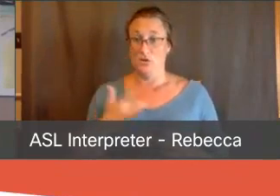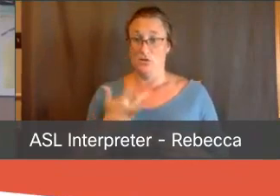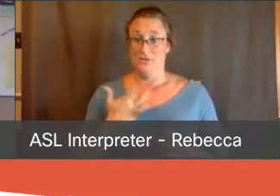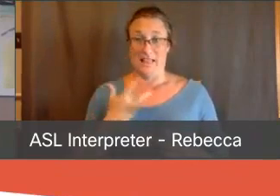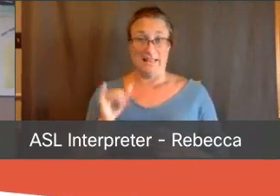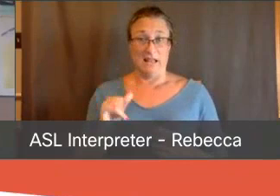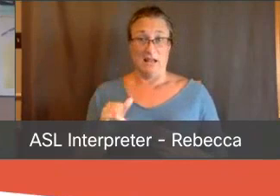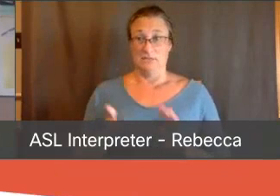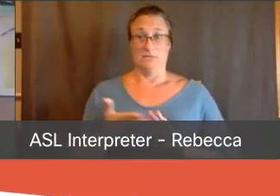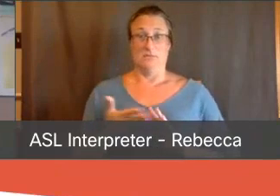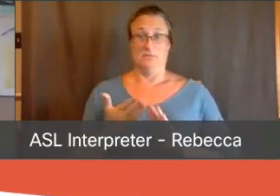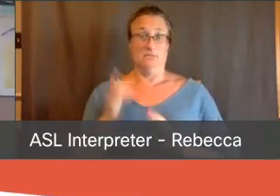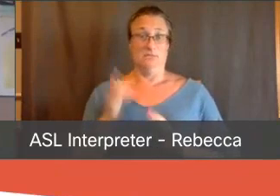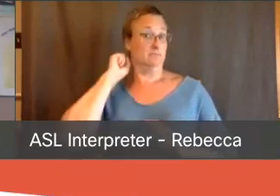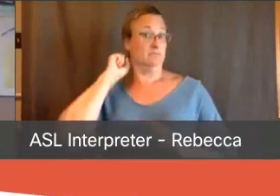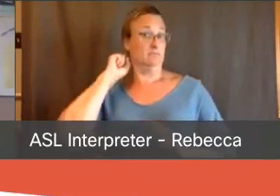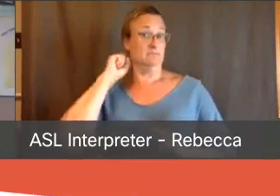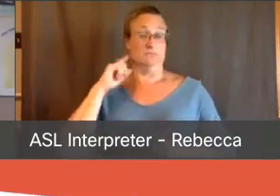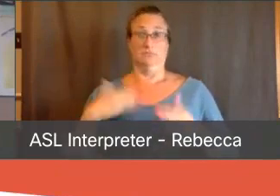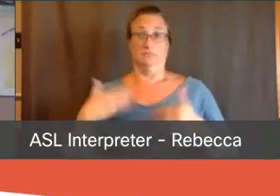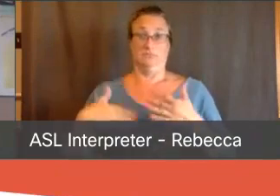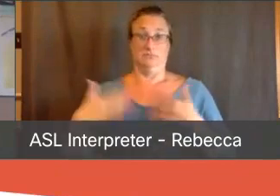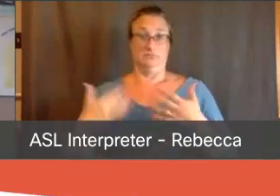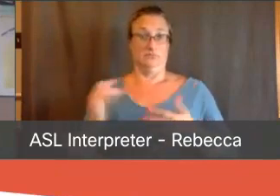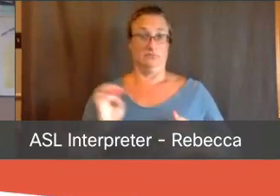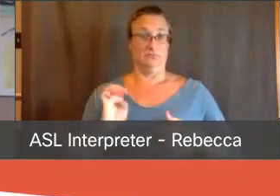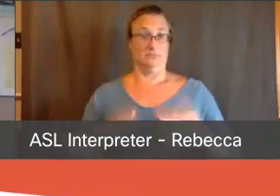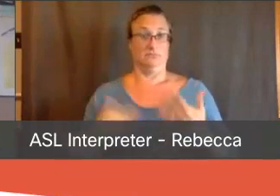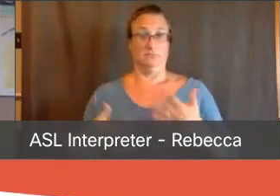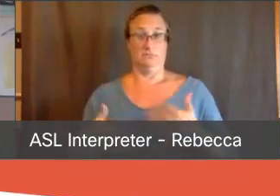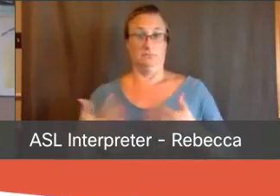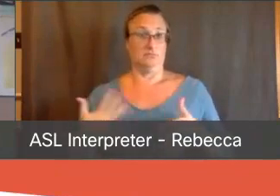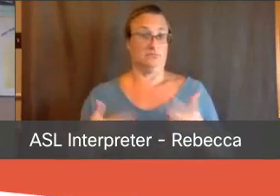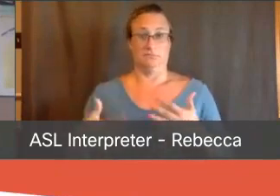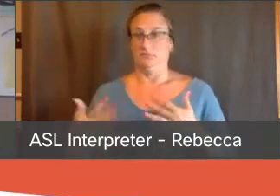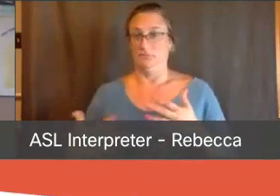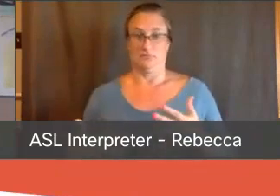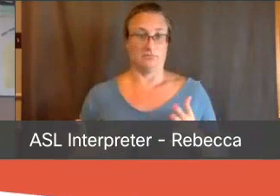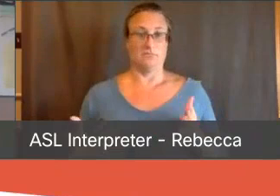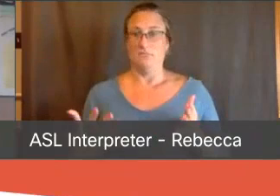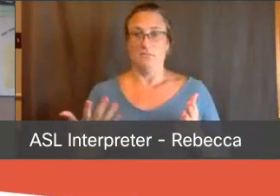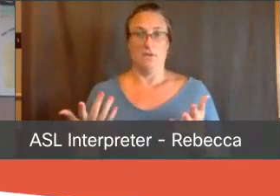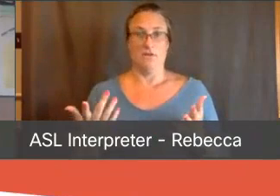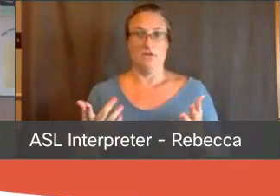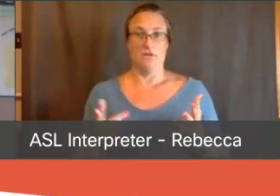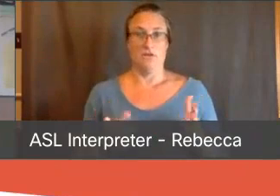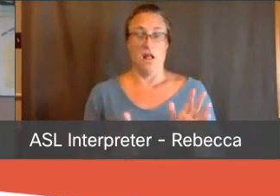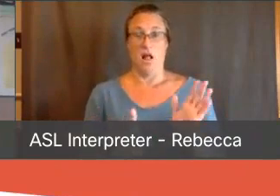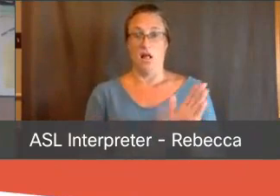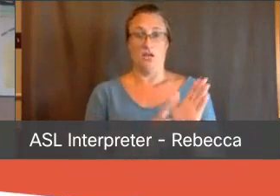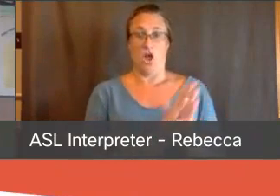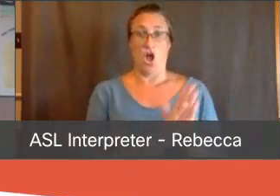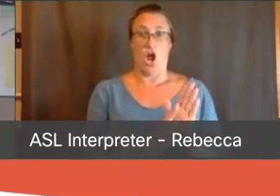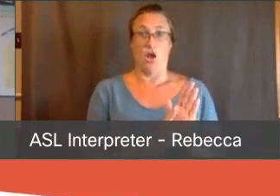real because we might do this, or this might happen to us throughout our day. But imagine, your alarm clock goes off in the morning